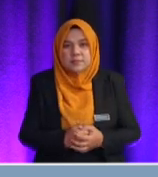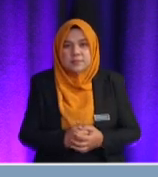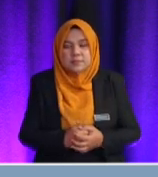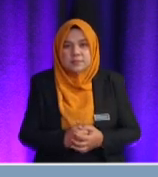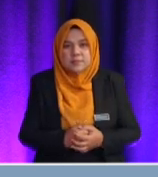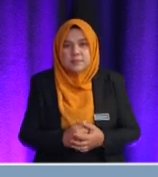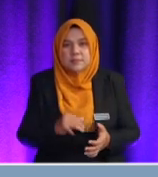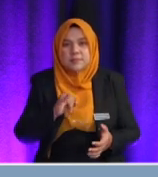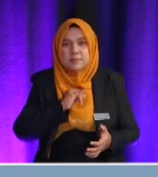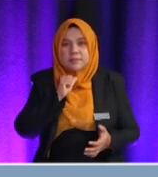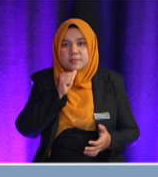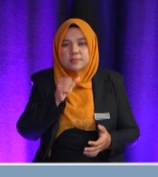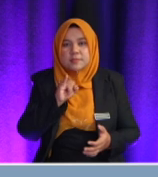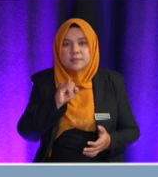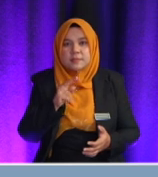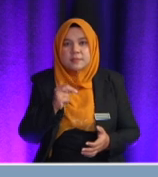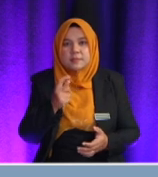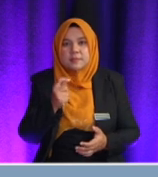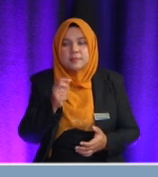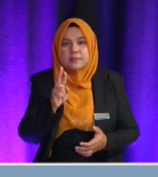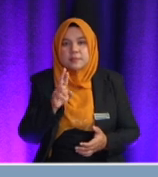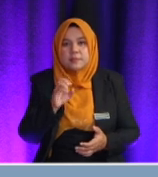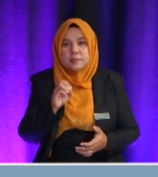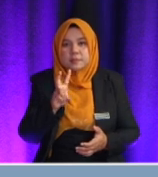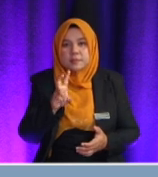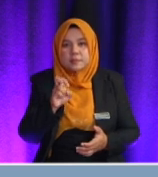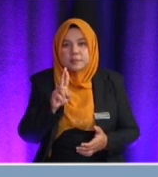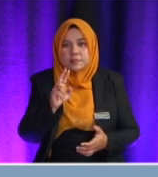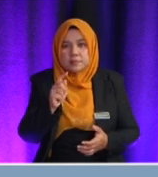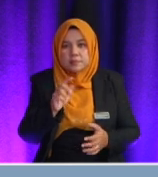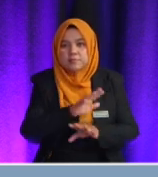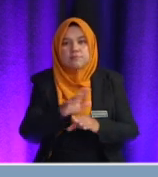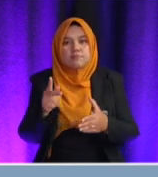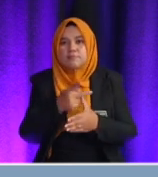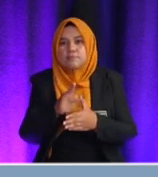I am introvert and I don't share my problems with my friends.